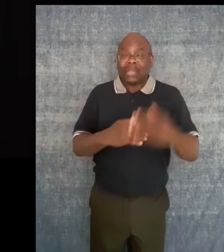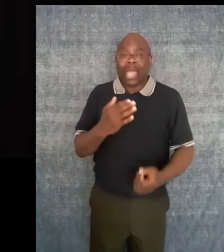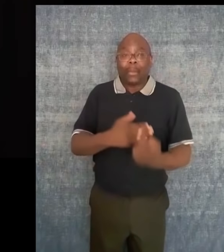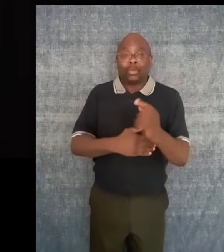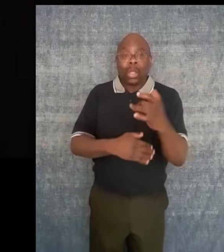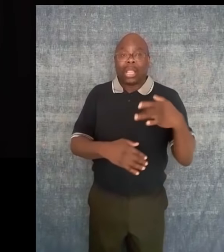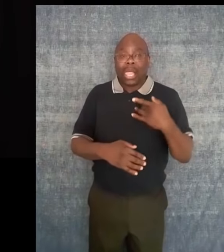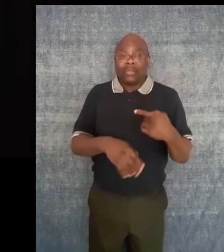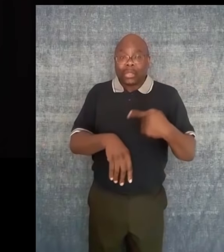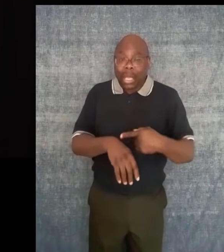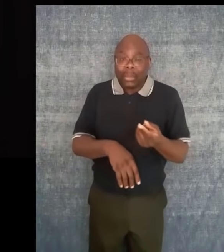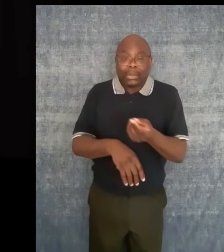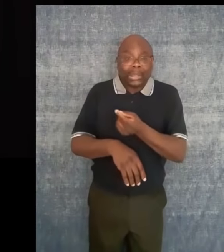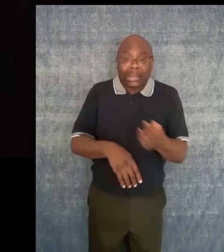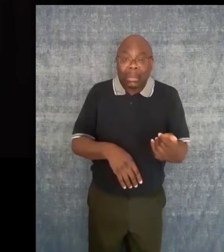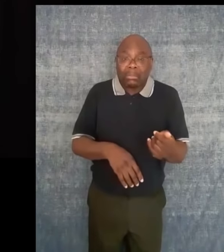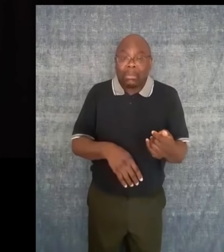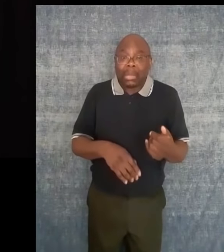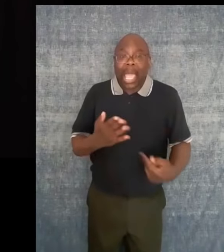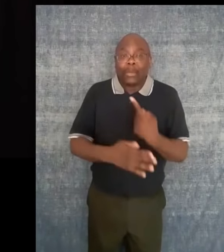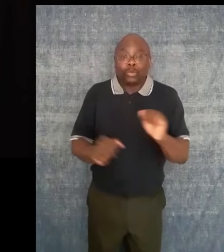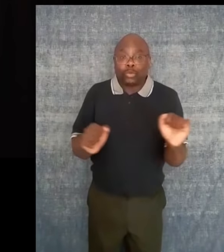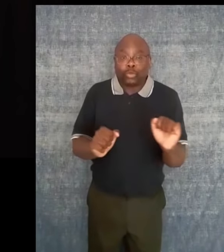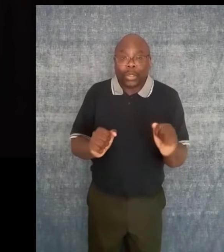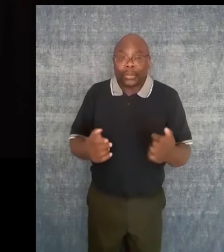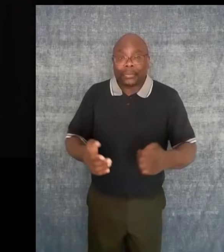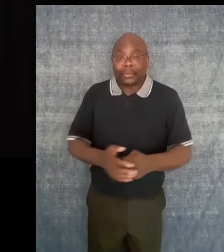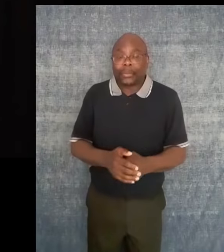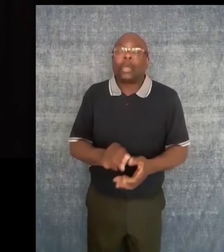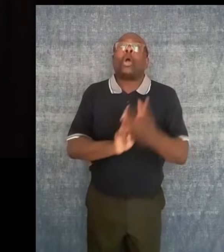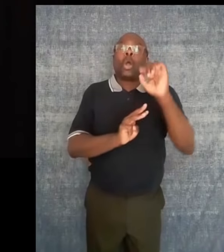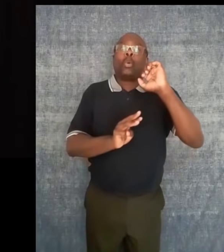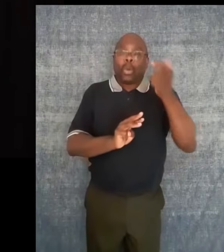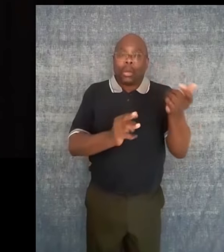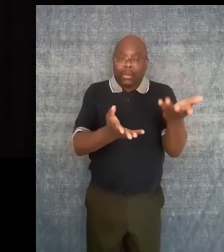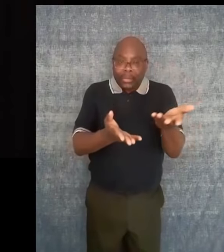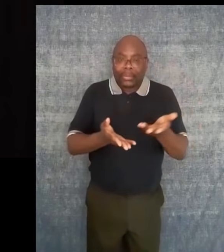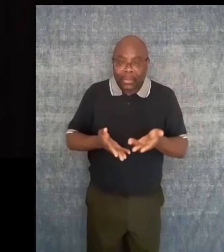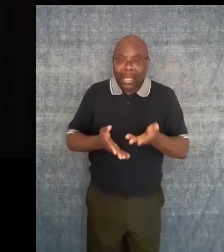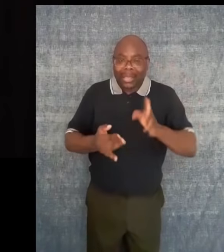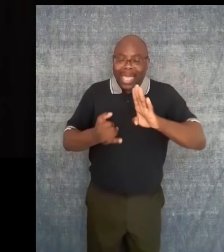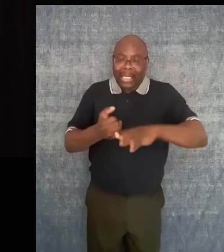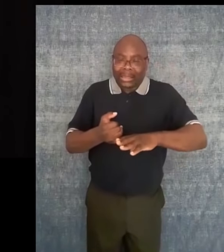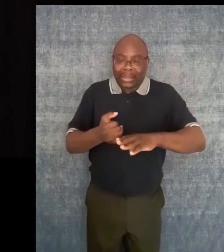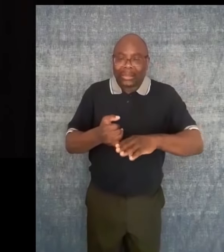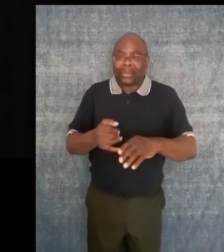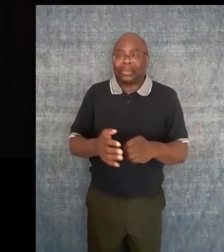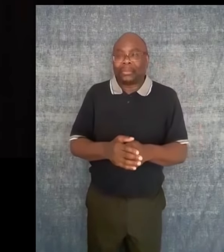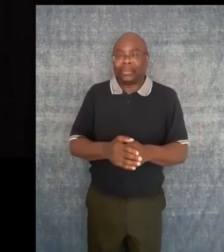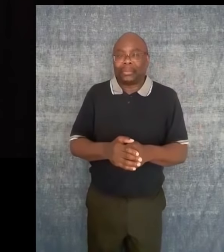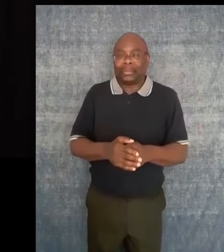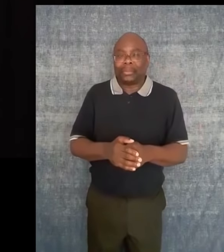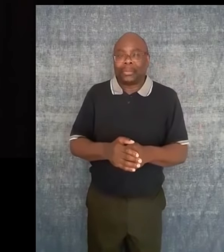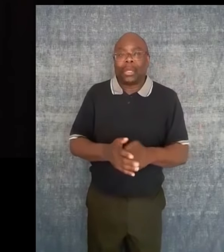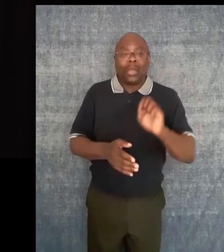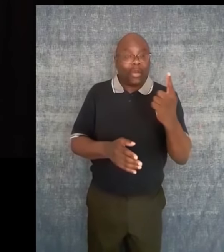our lifetime, and for some it hasn't happened in their lifetime, God will bring it at the end. "And the first